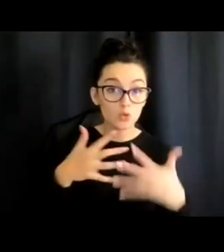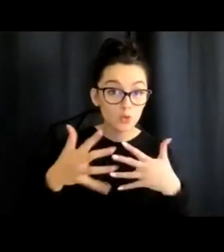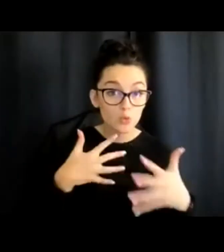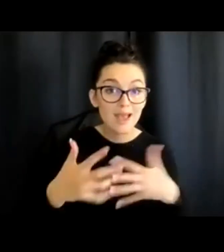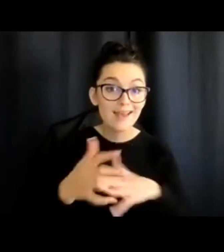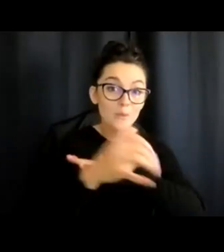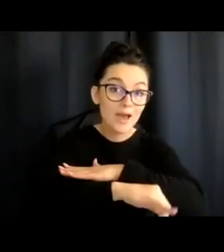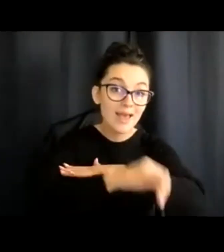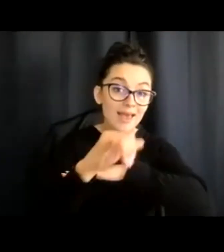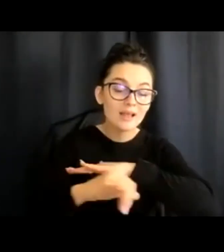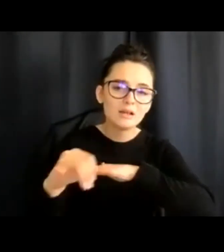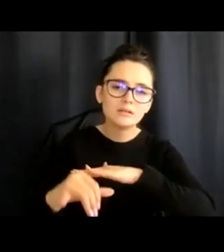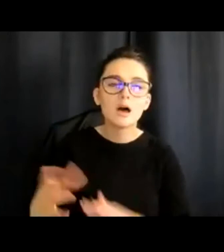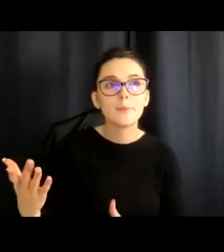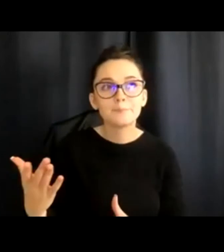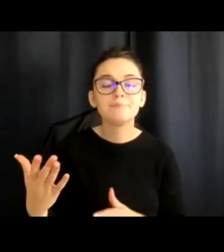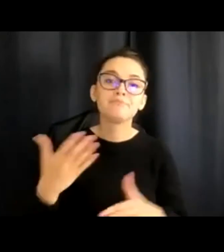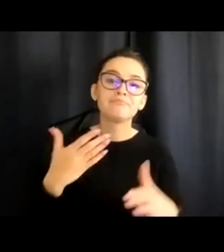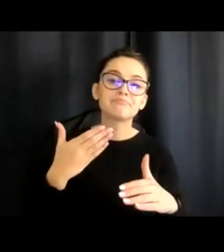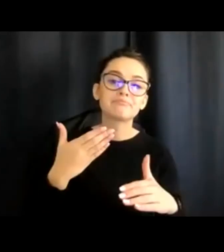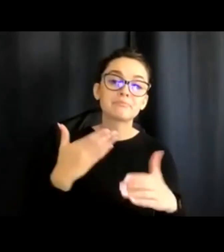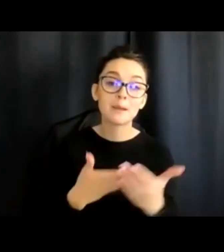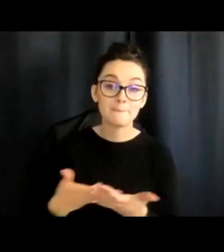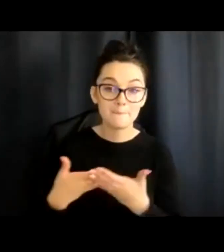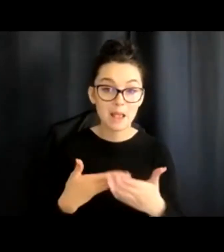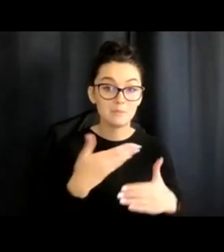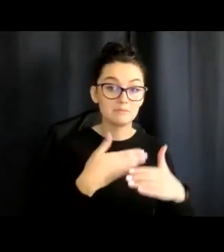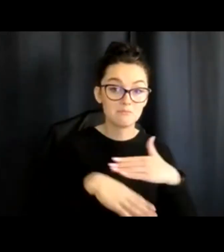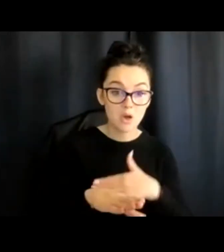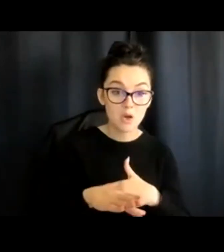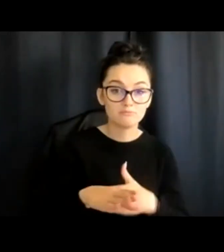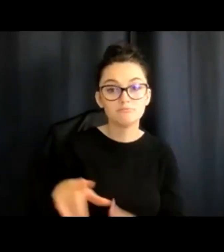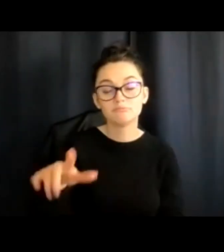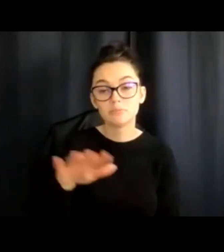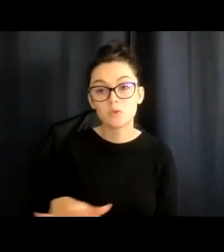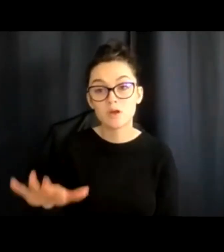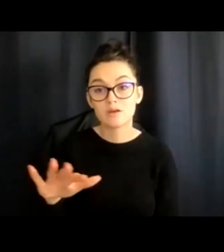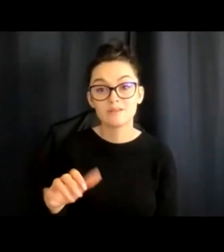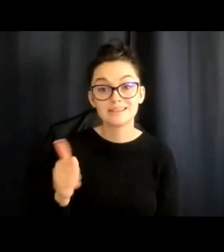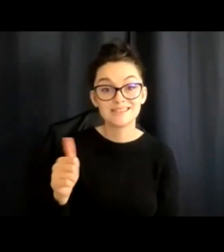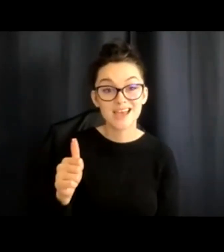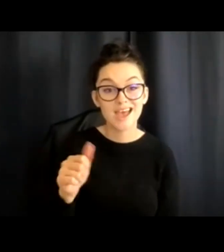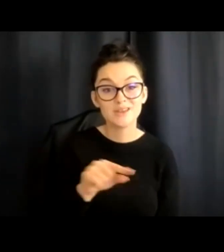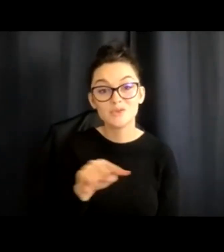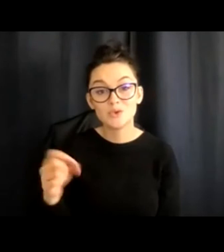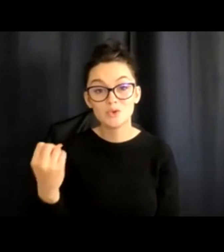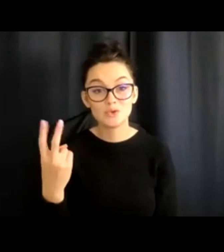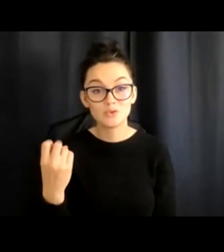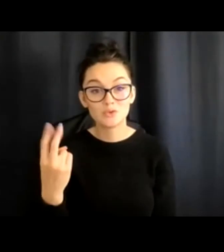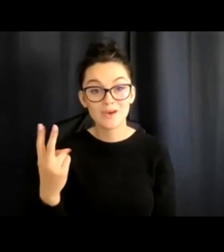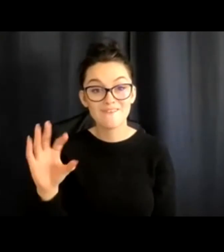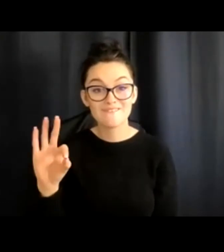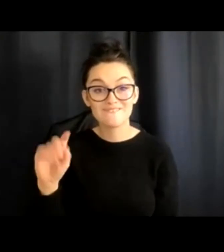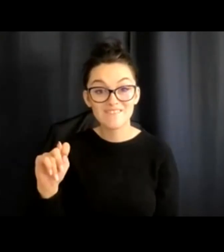Yeah. Baby gray whales, when they're born, they're about 10 to 12 feet long. So